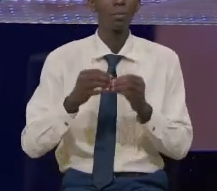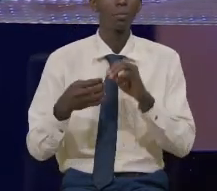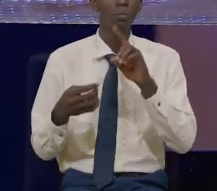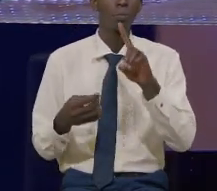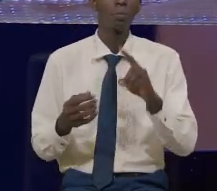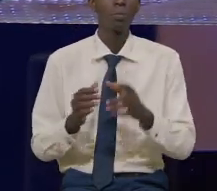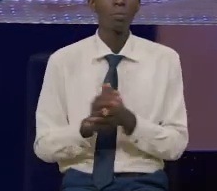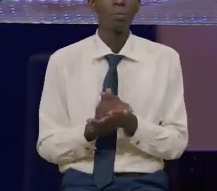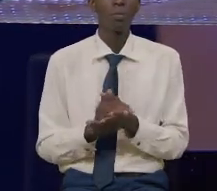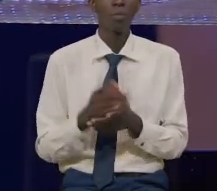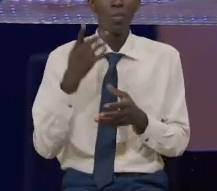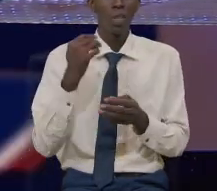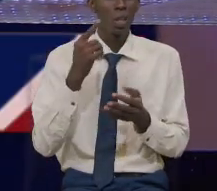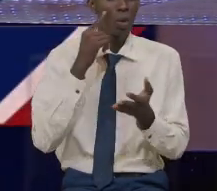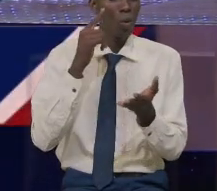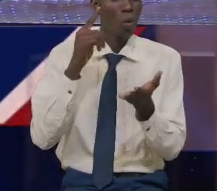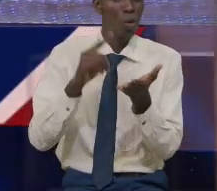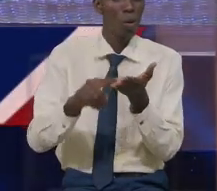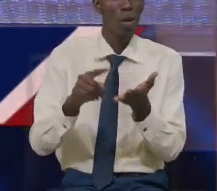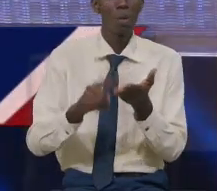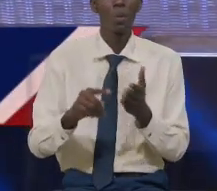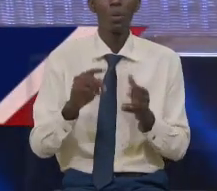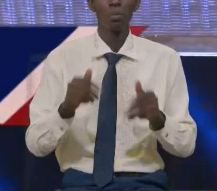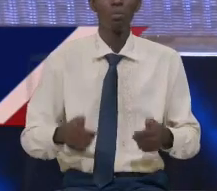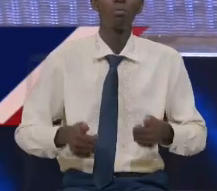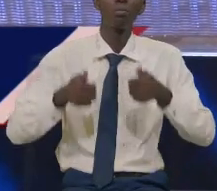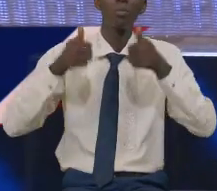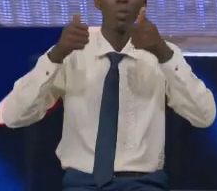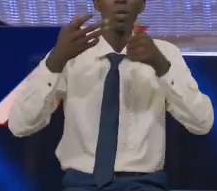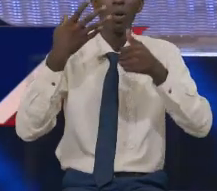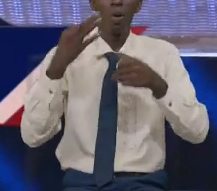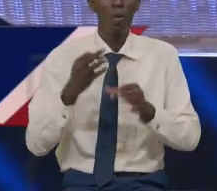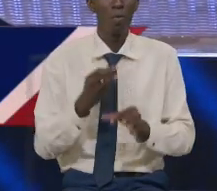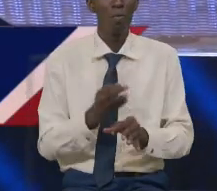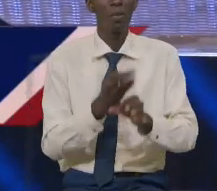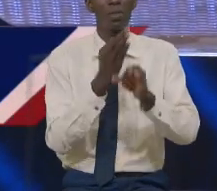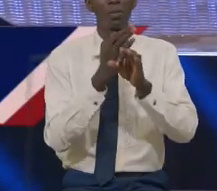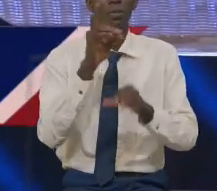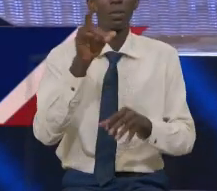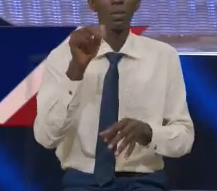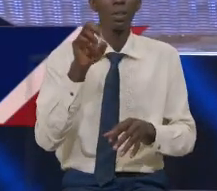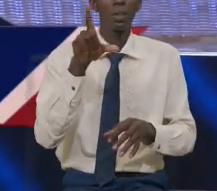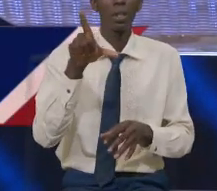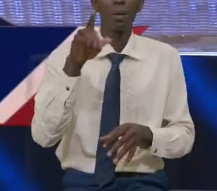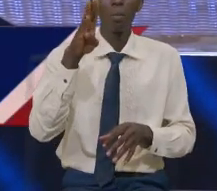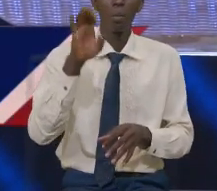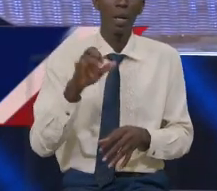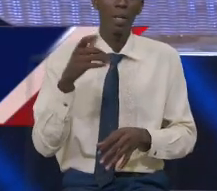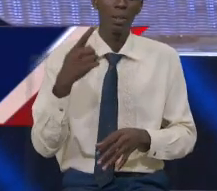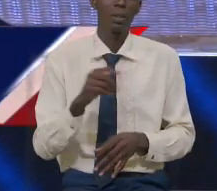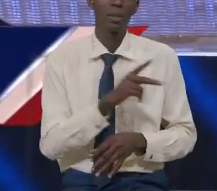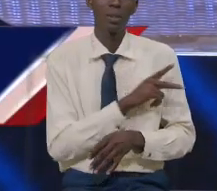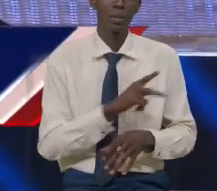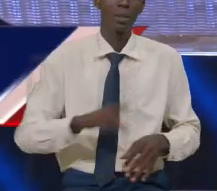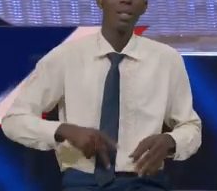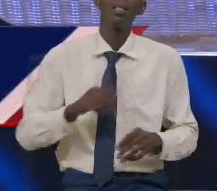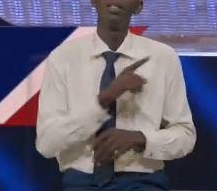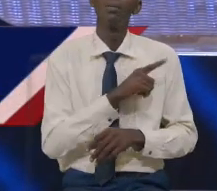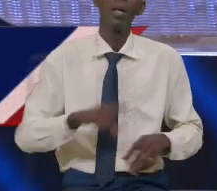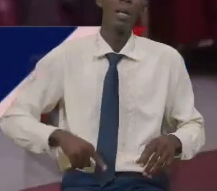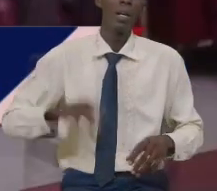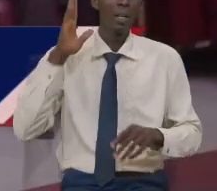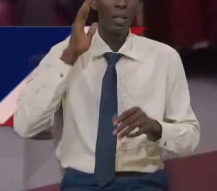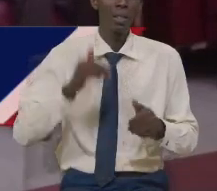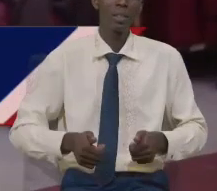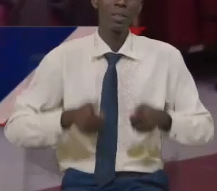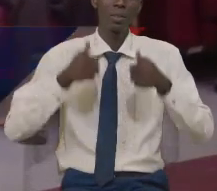Number one, the notable promotion of faithful Daniel by the king. The Lord will promote you.